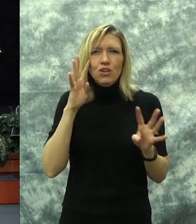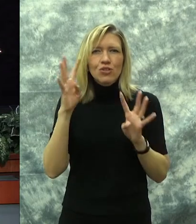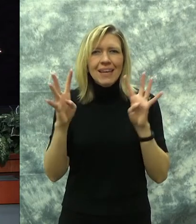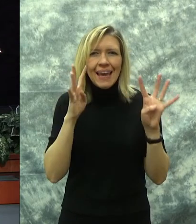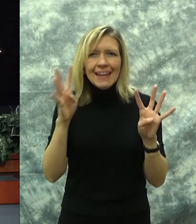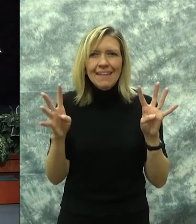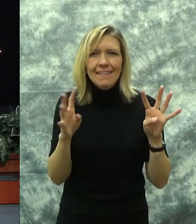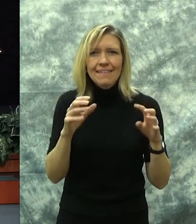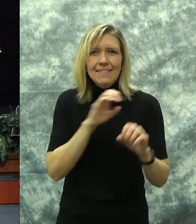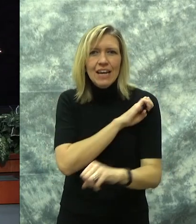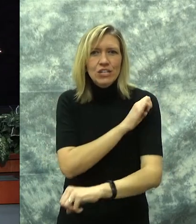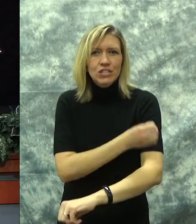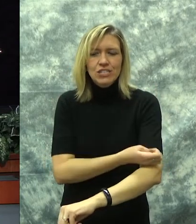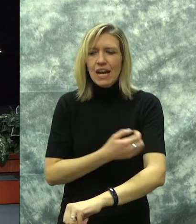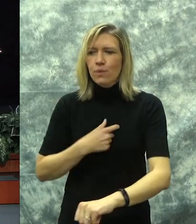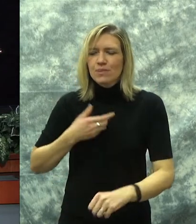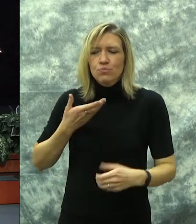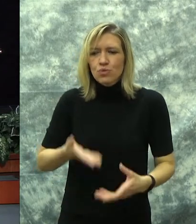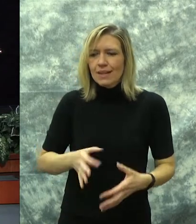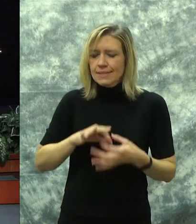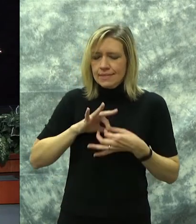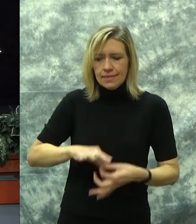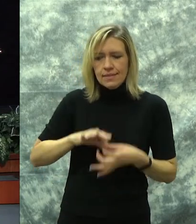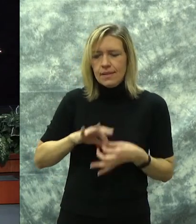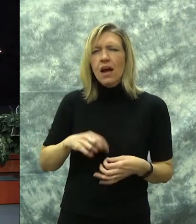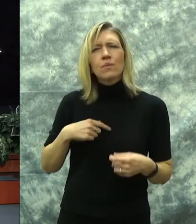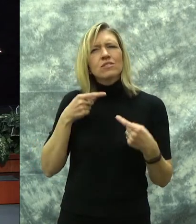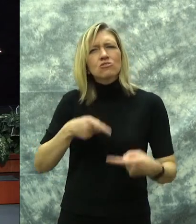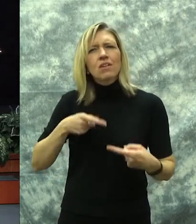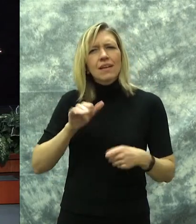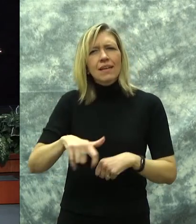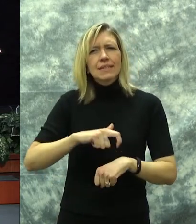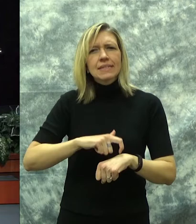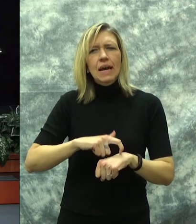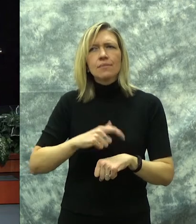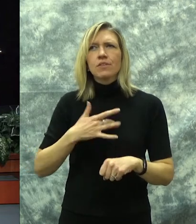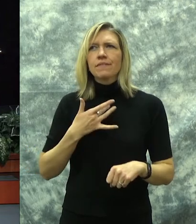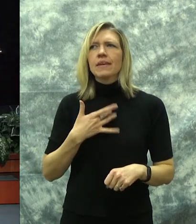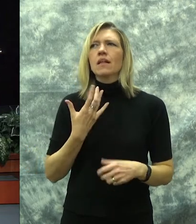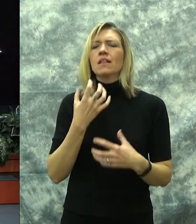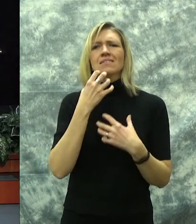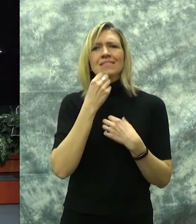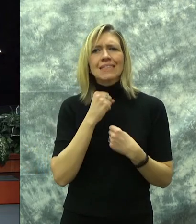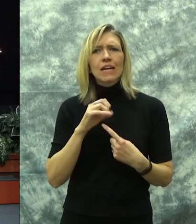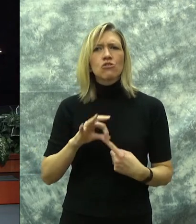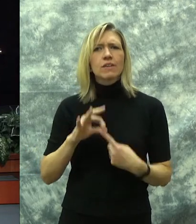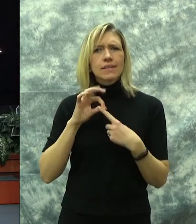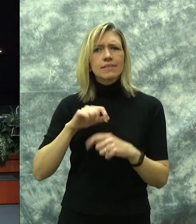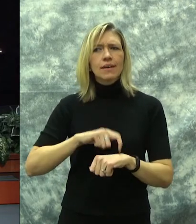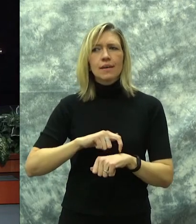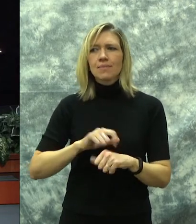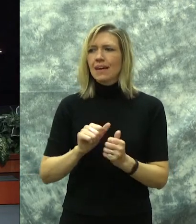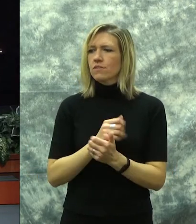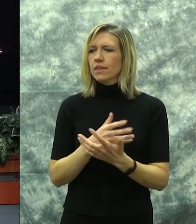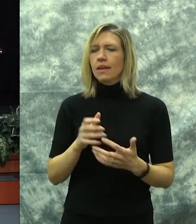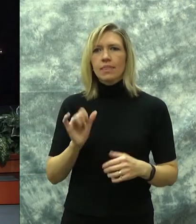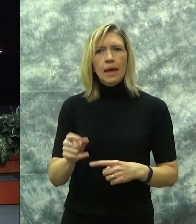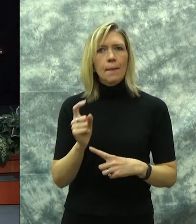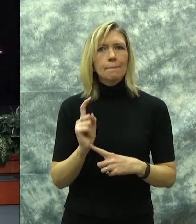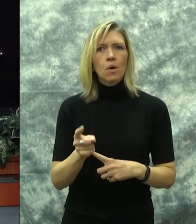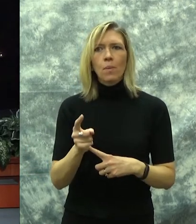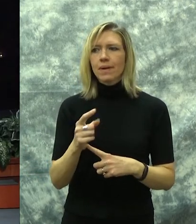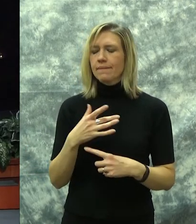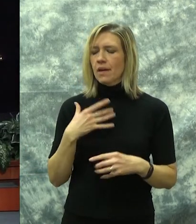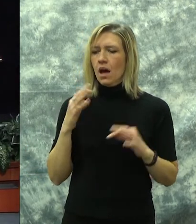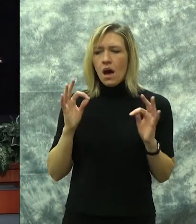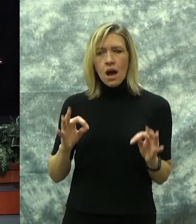really struggling with just at the time, just having that sacred time. And there it is, just everything fulfilled in that moment and great momentum. And